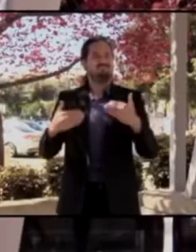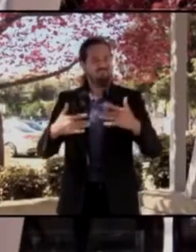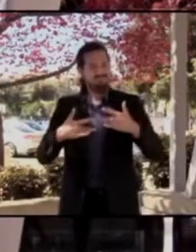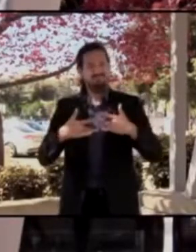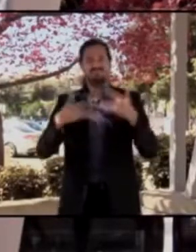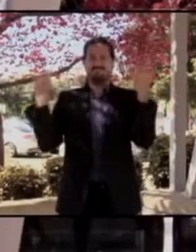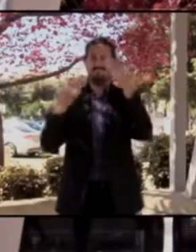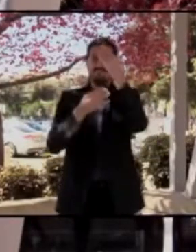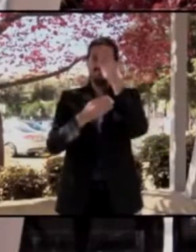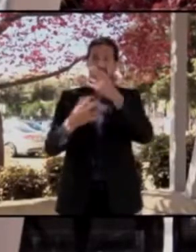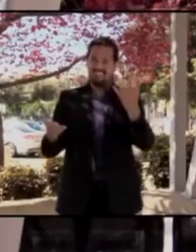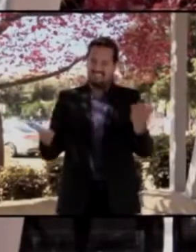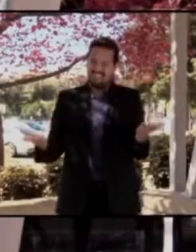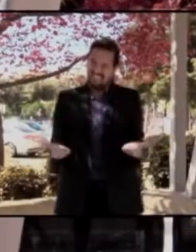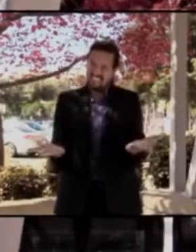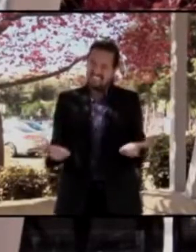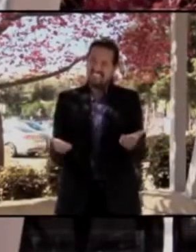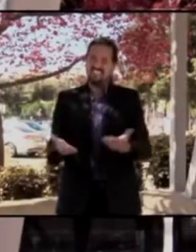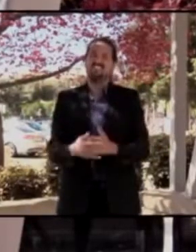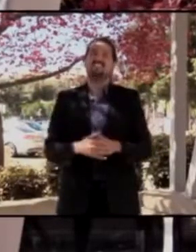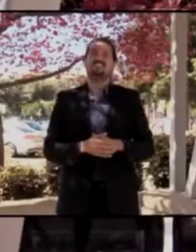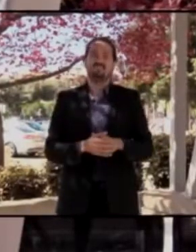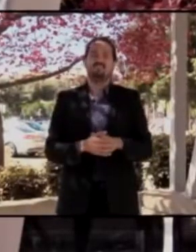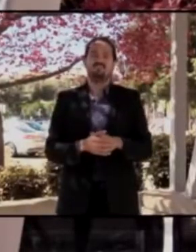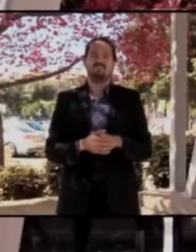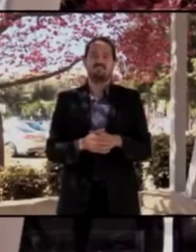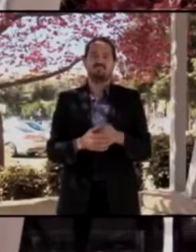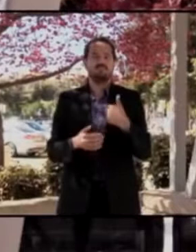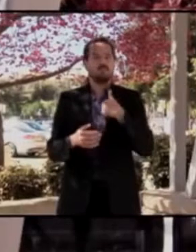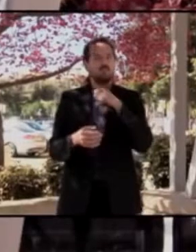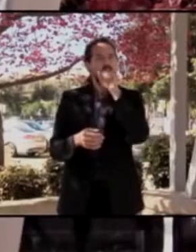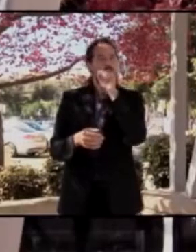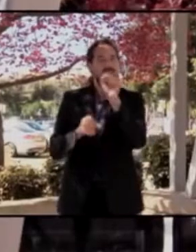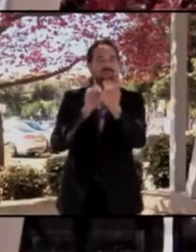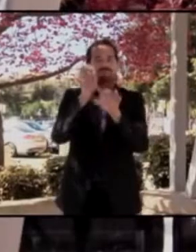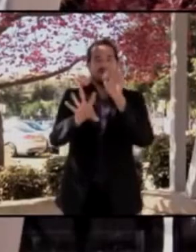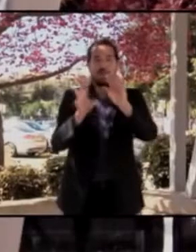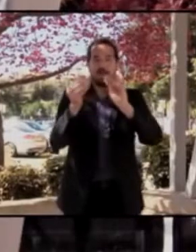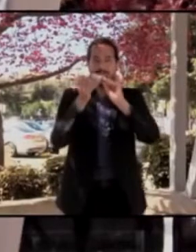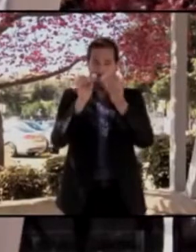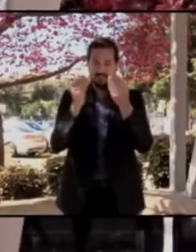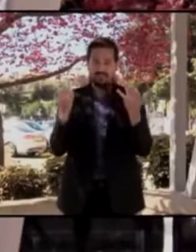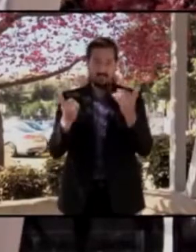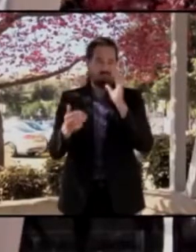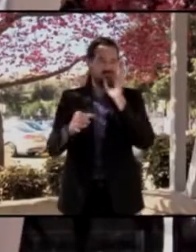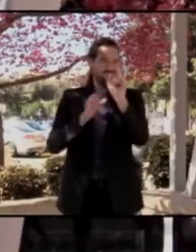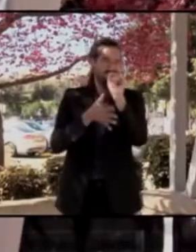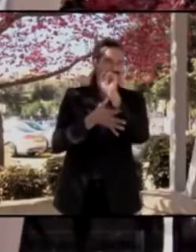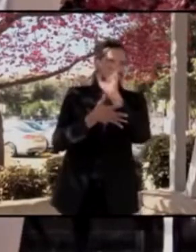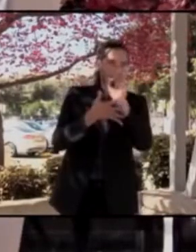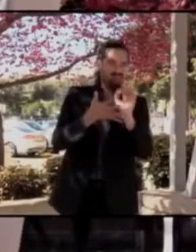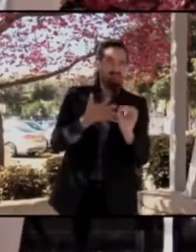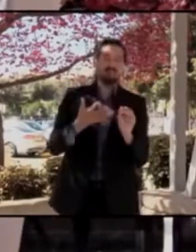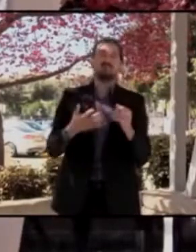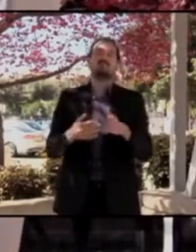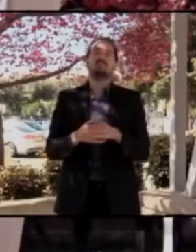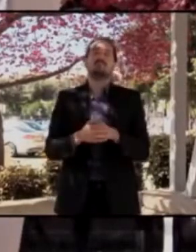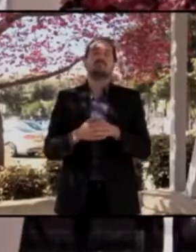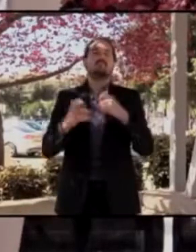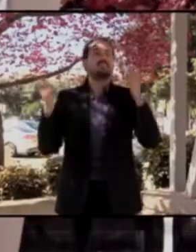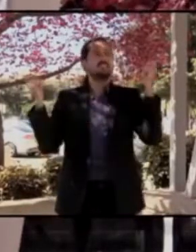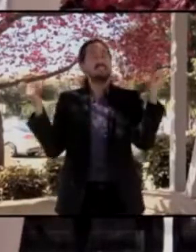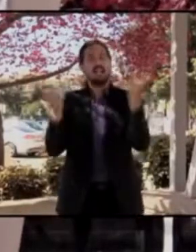know, I'm a numbers guy. But celebrating this 1 million number is about celebrating and acknowledging